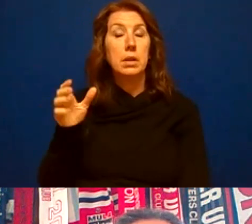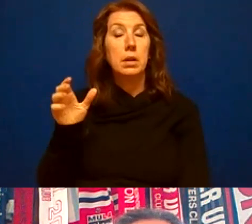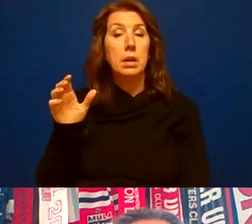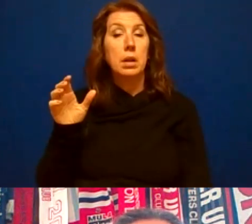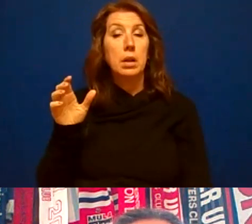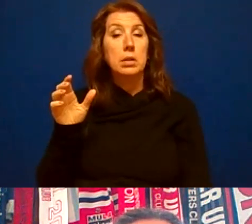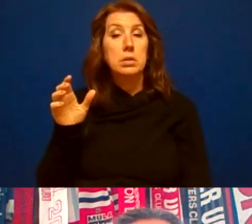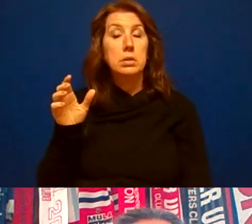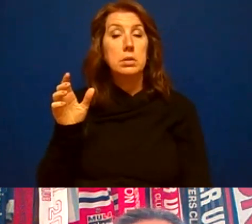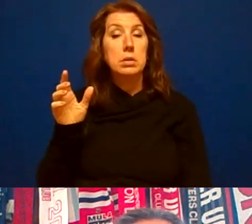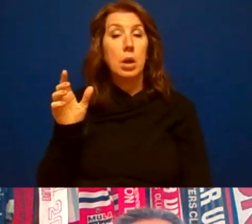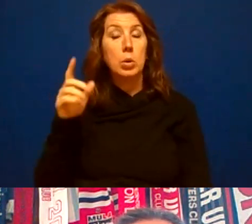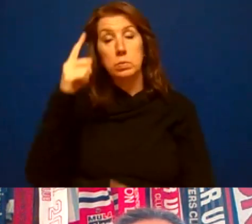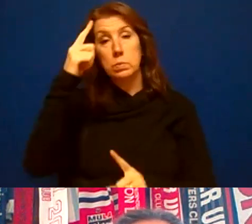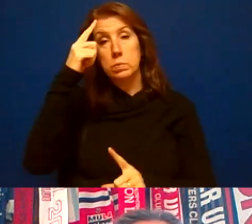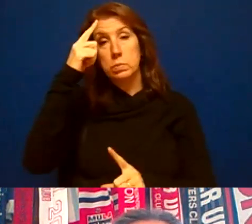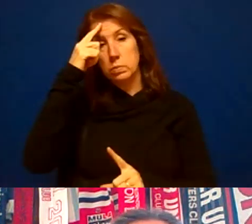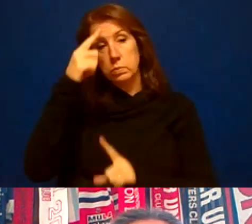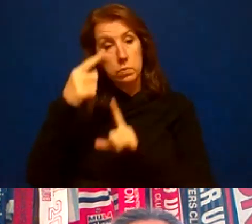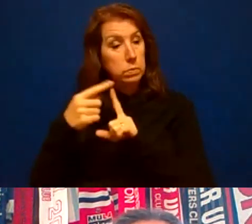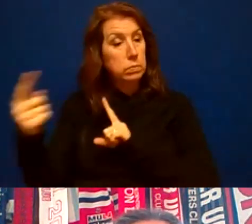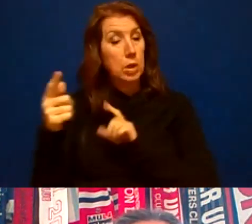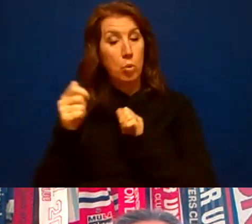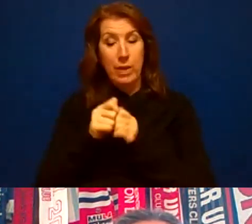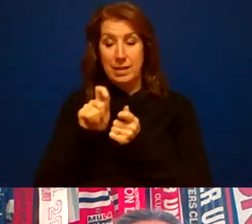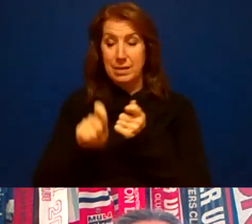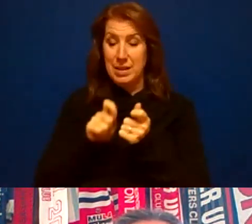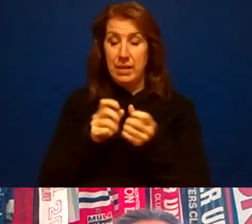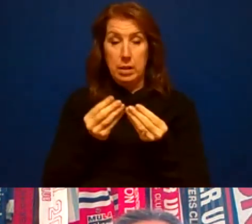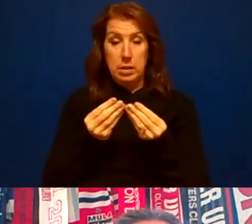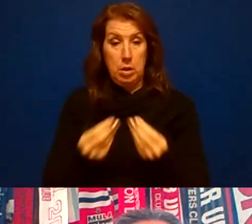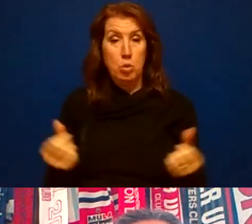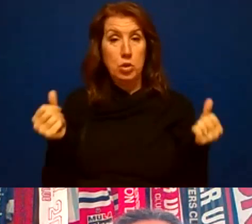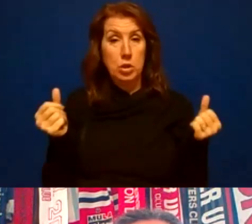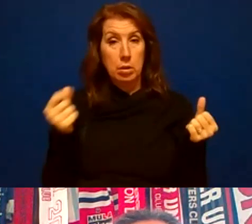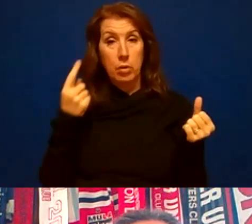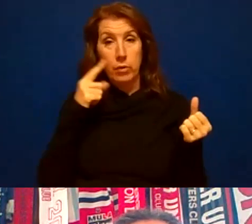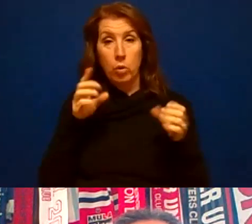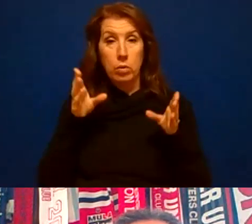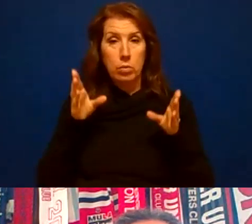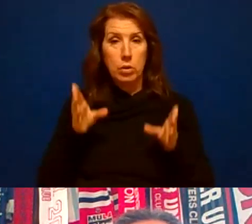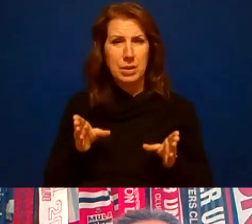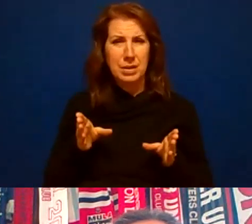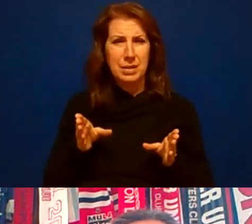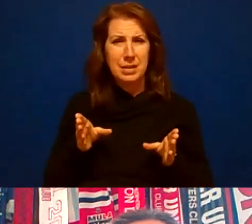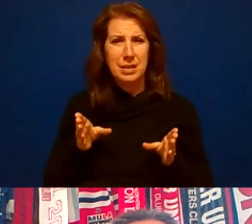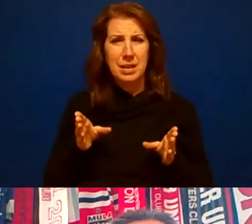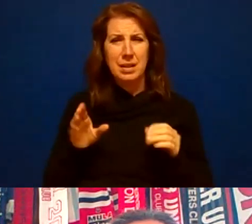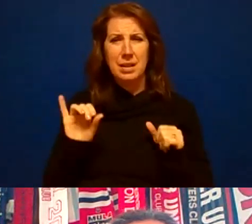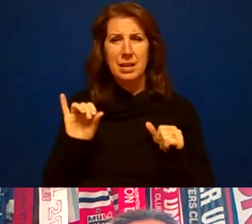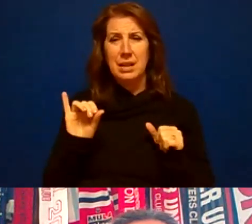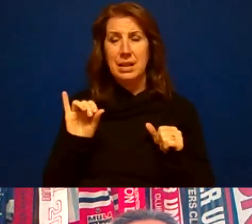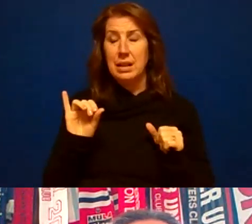objection to a particular solution from a caregiver or a conservator, if it was something that our